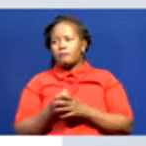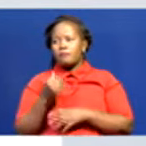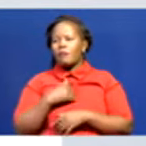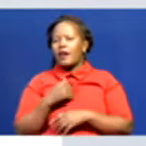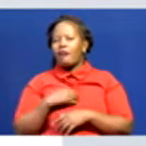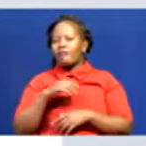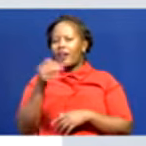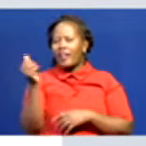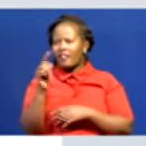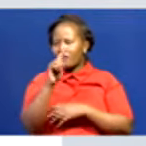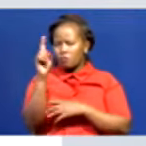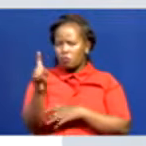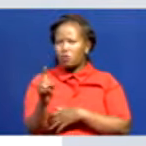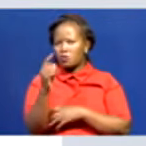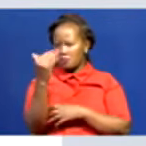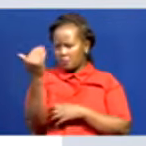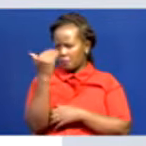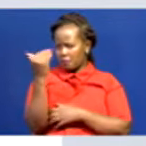Kuna swali moja ya